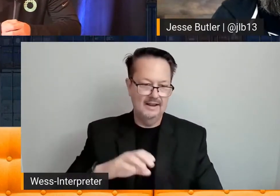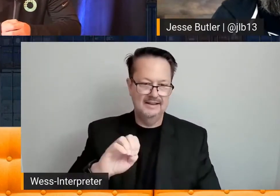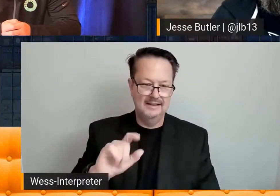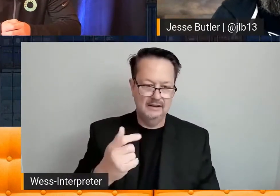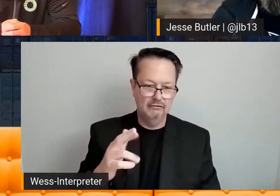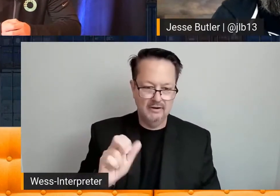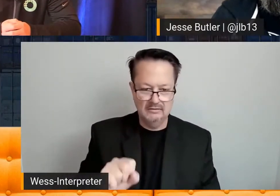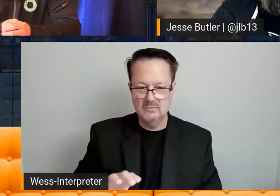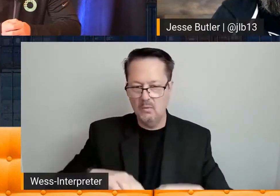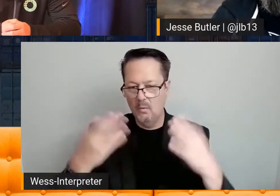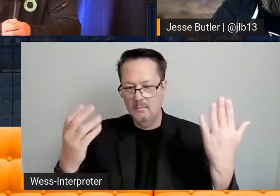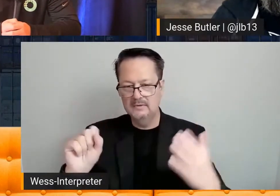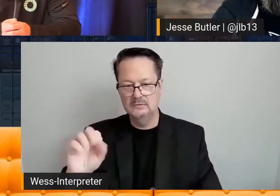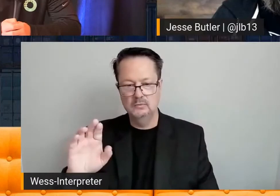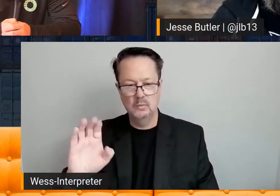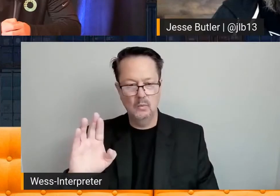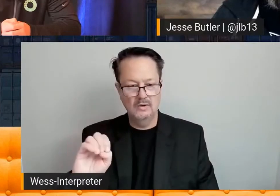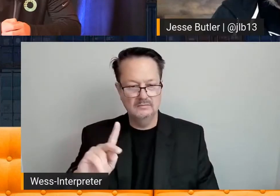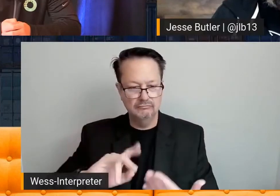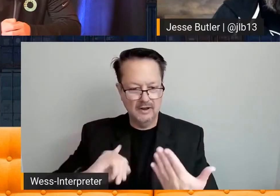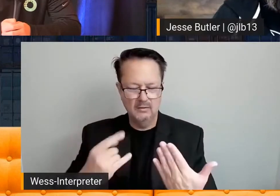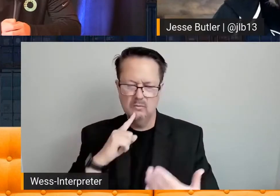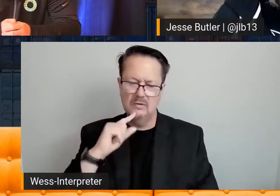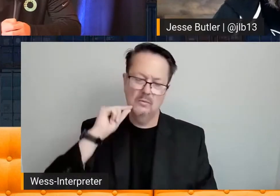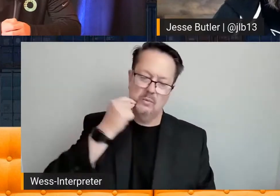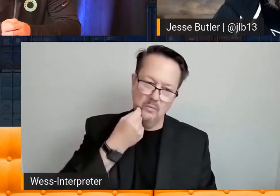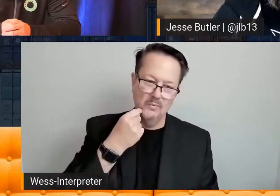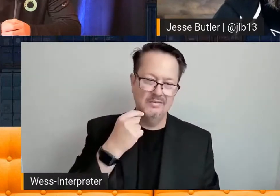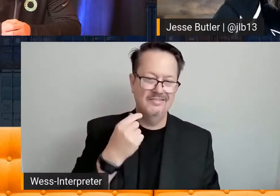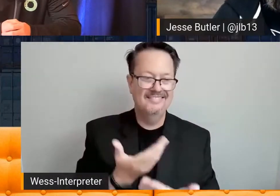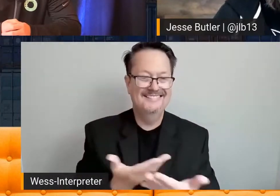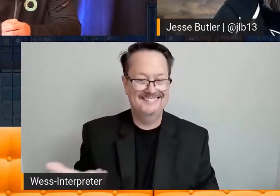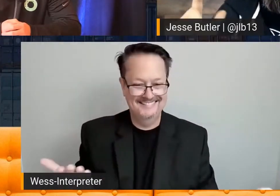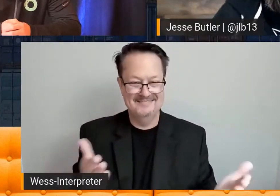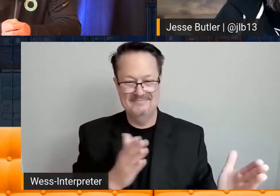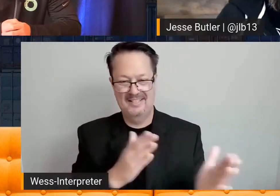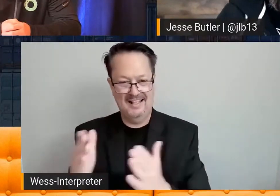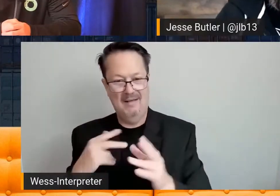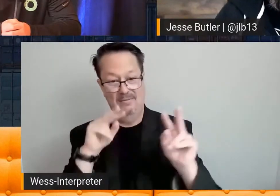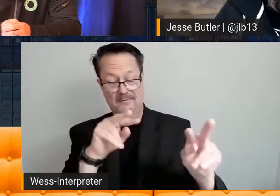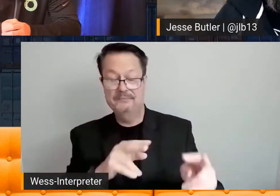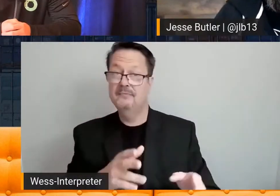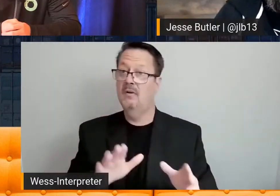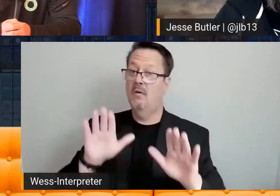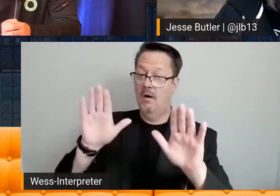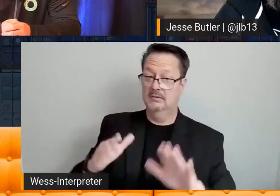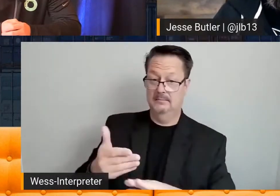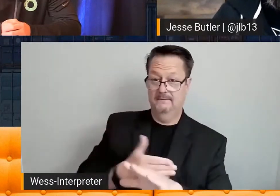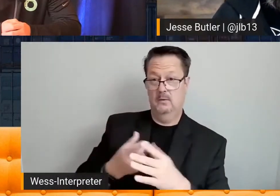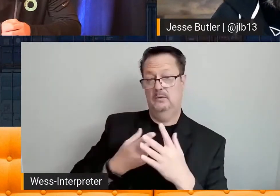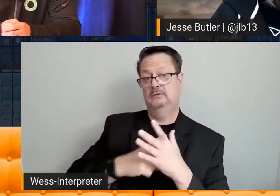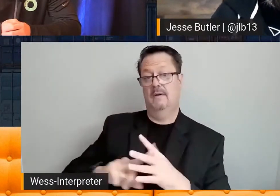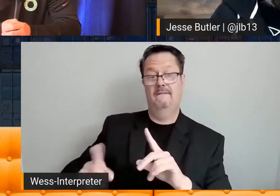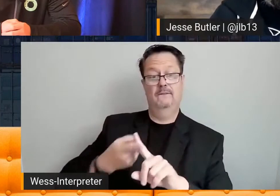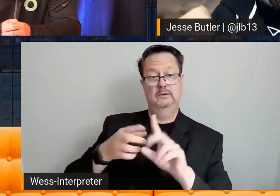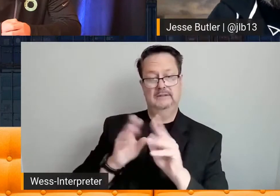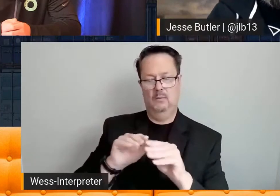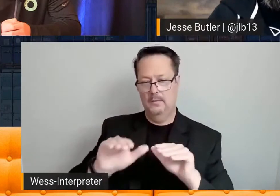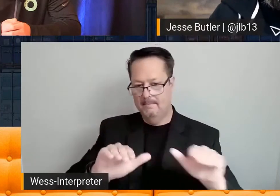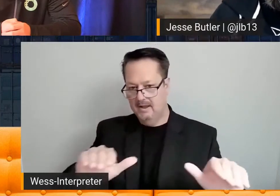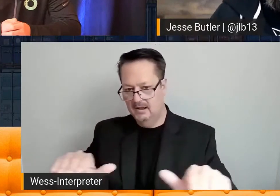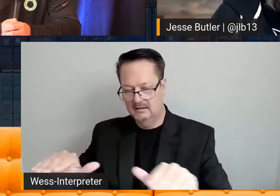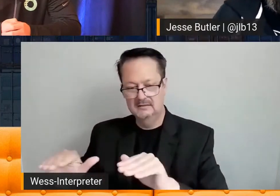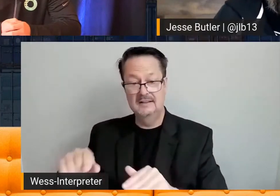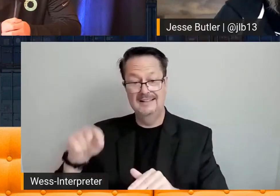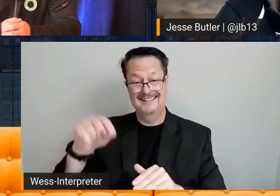projects. There's a lot of cool stuff just planned today. So I'm looking forward to it. Awesome. And before we get to our first session, just want to remind everybody, since this